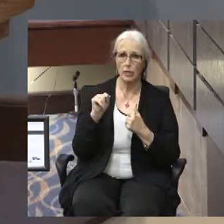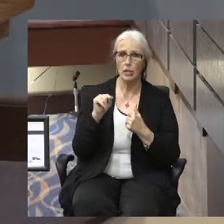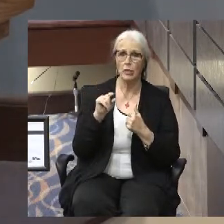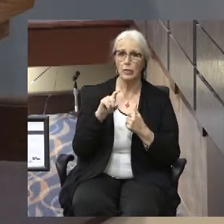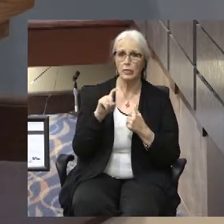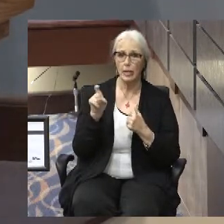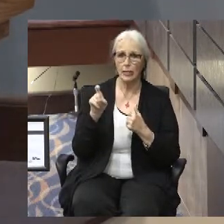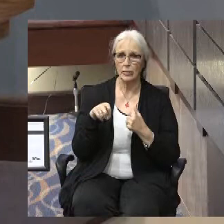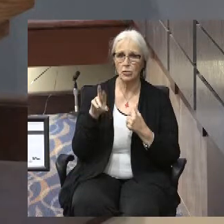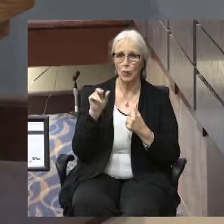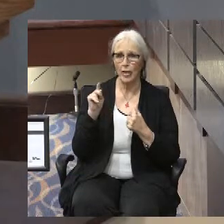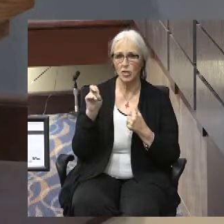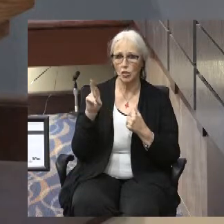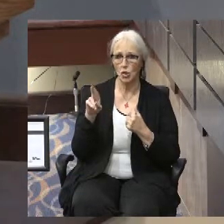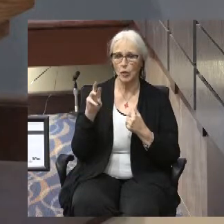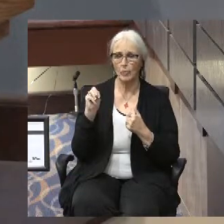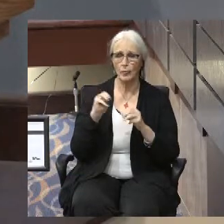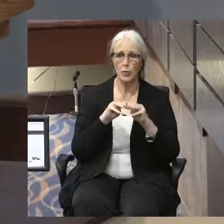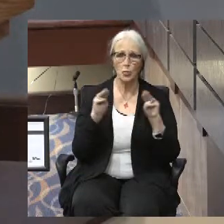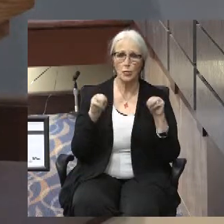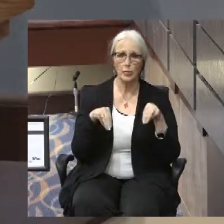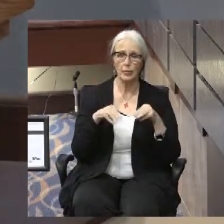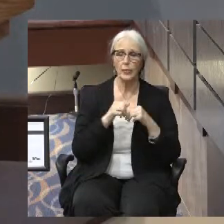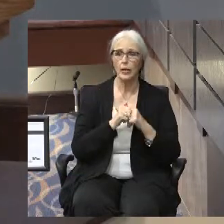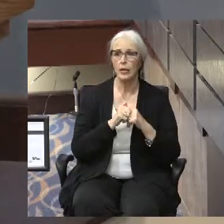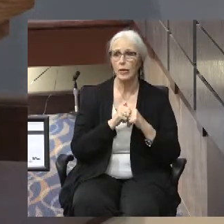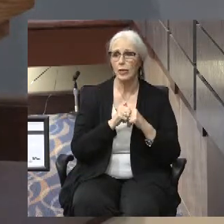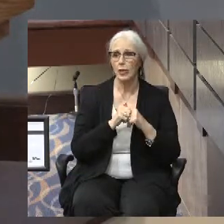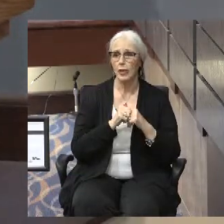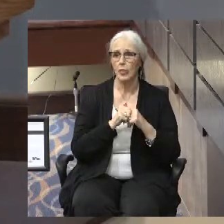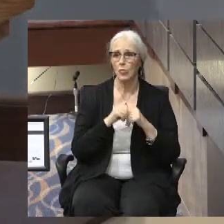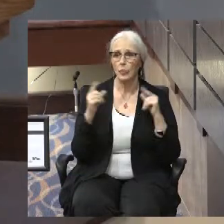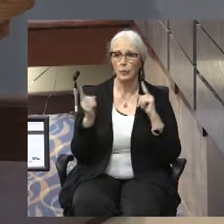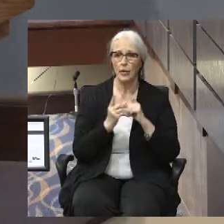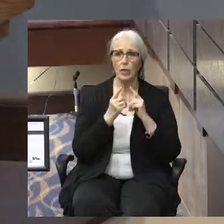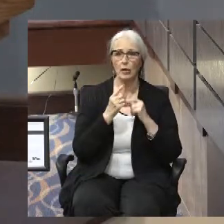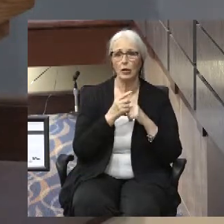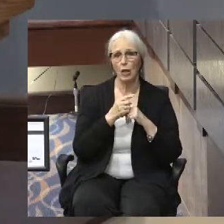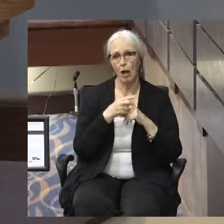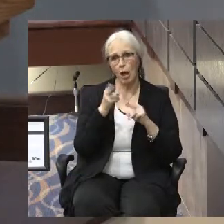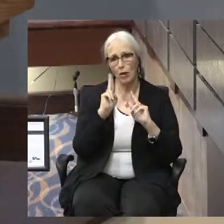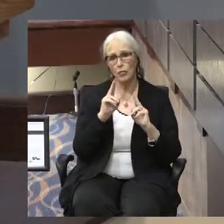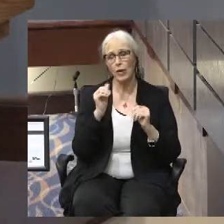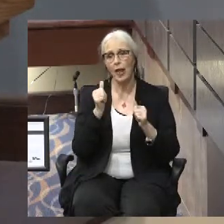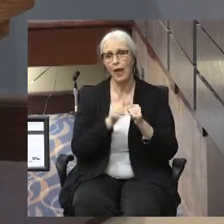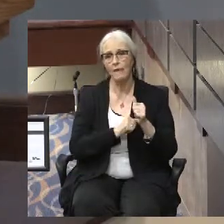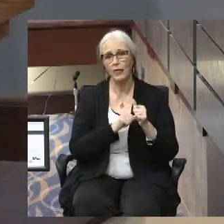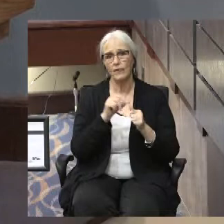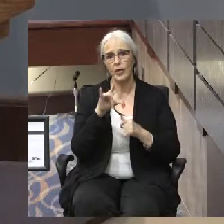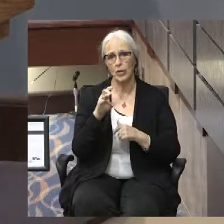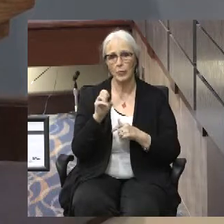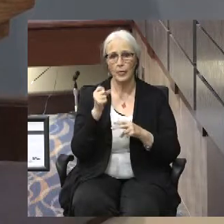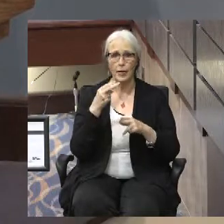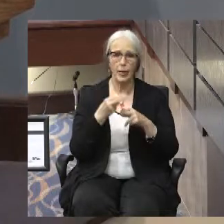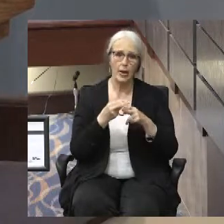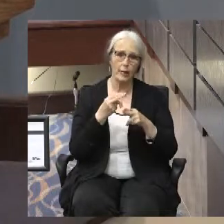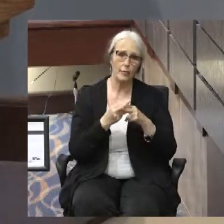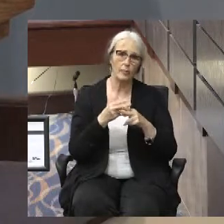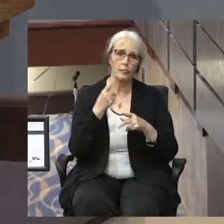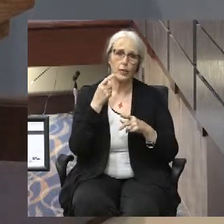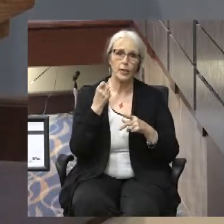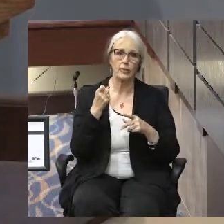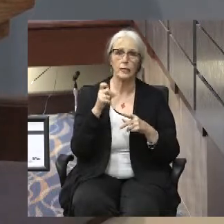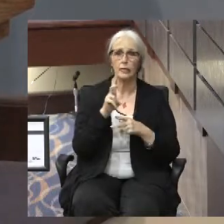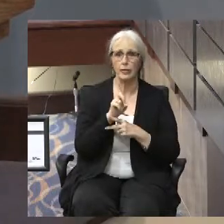Ranger Museum. We do a wreath that honors every victim's name who lost their lives in the previous year due to domestic violence.